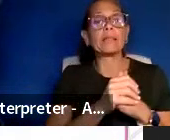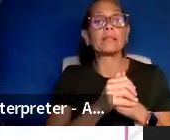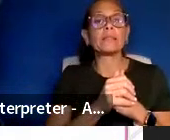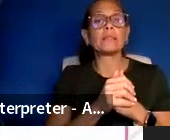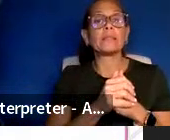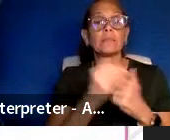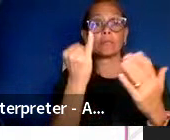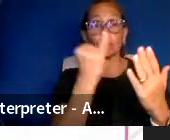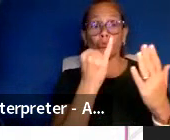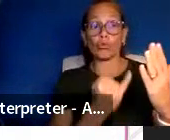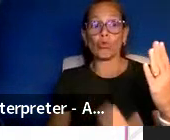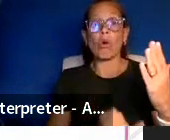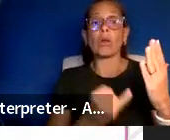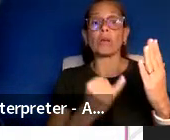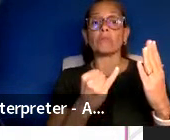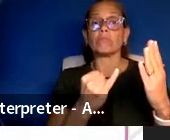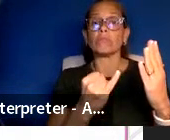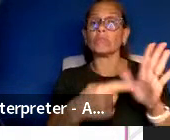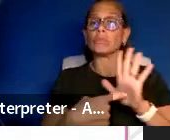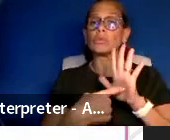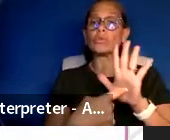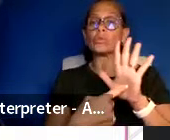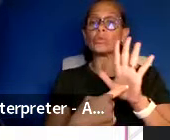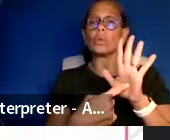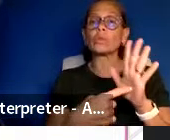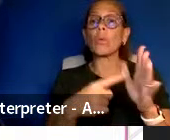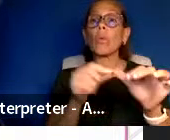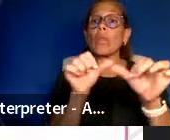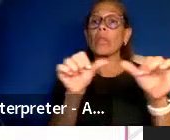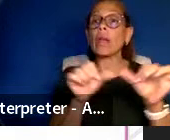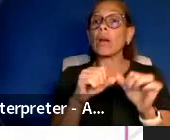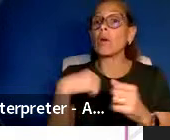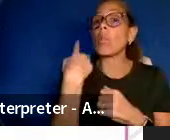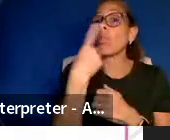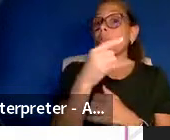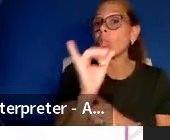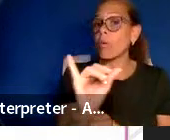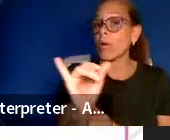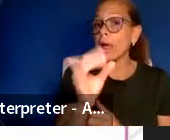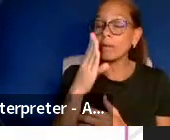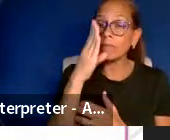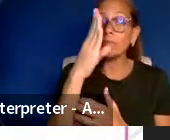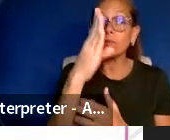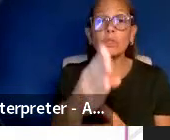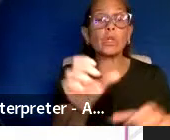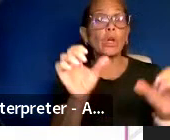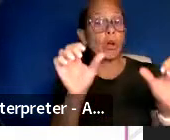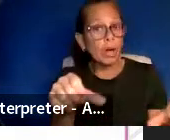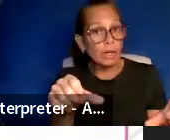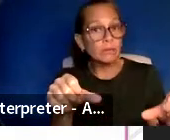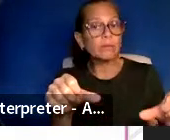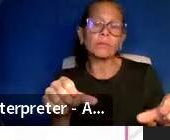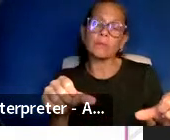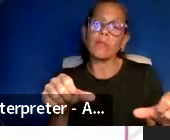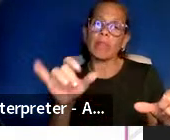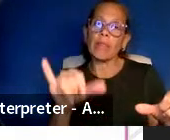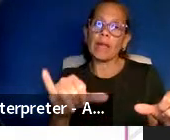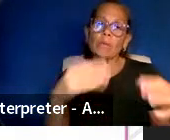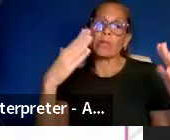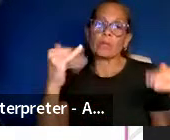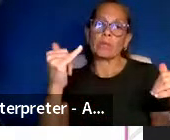drawing on the slide provides a sense of what this area could look like in the future under the proposed zoning.